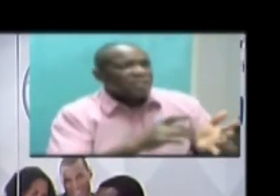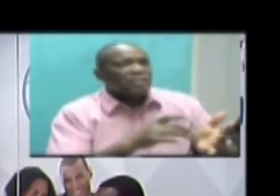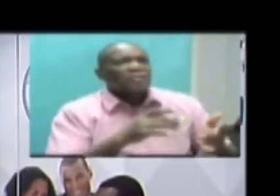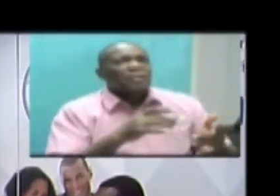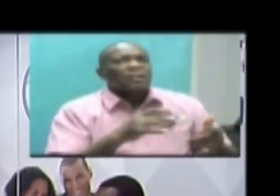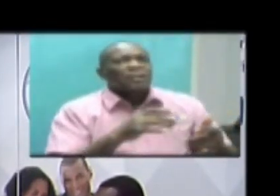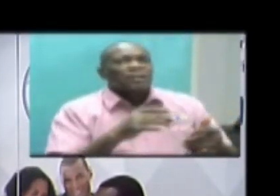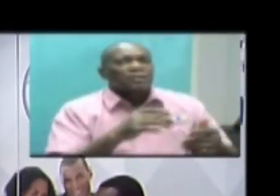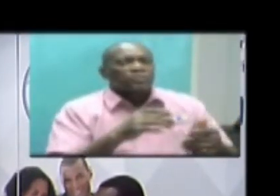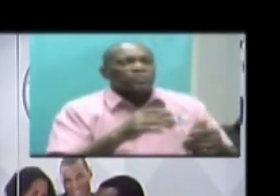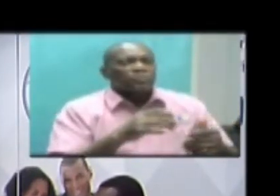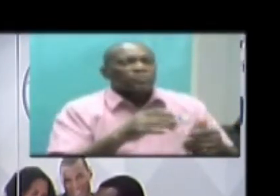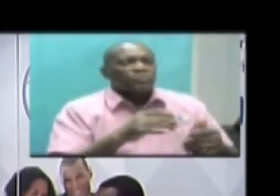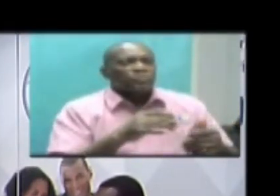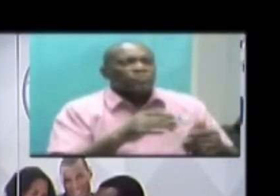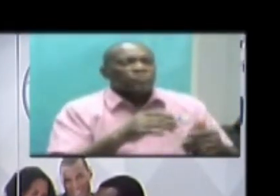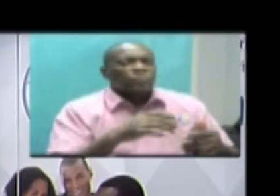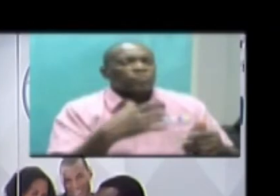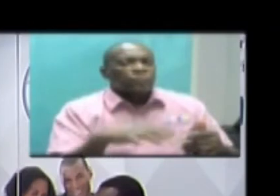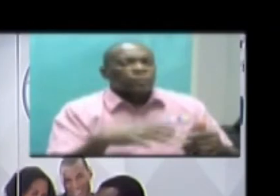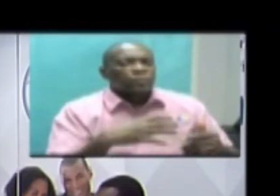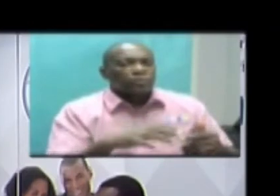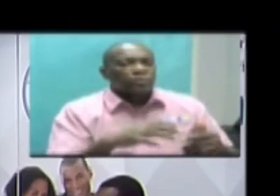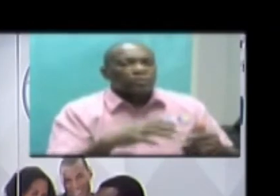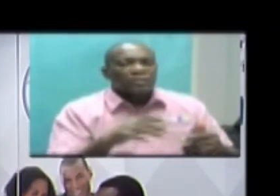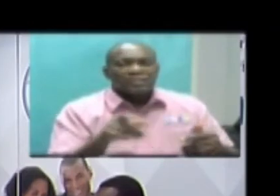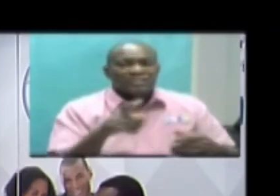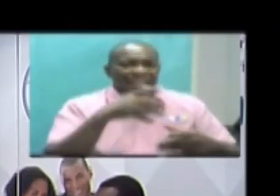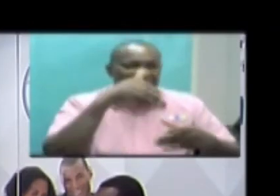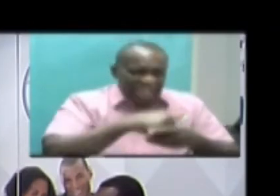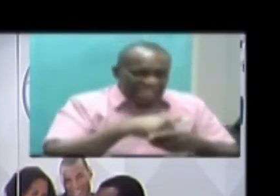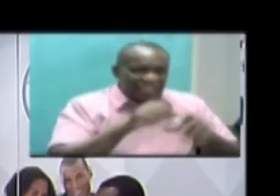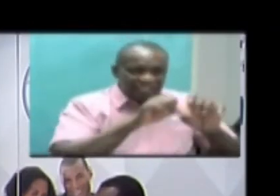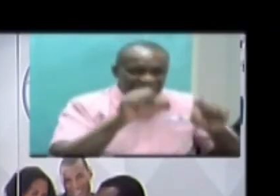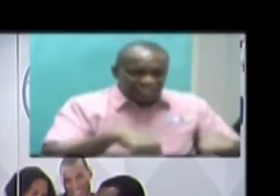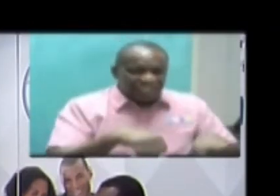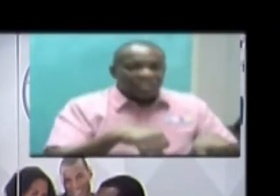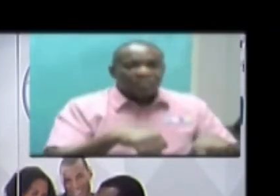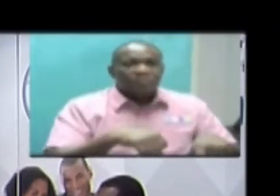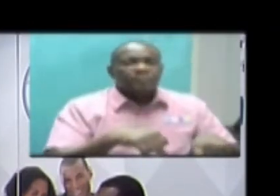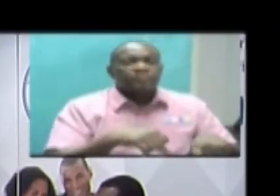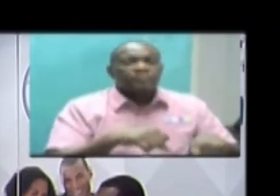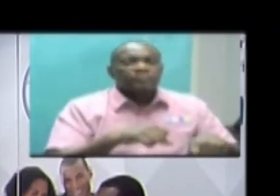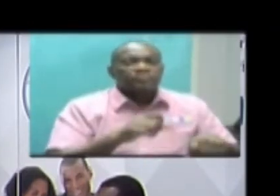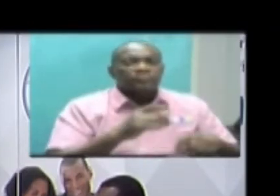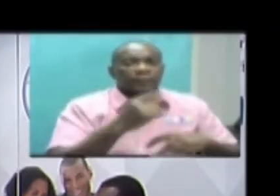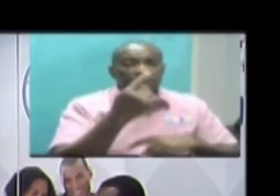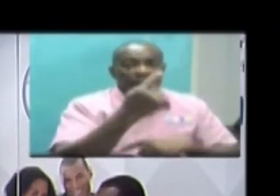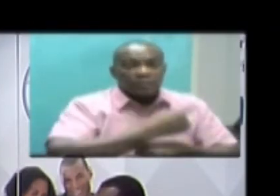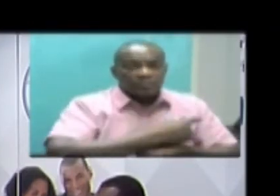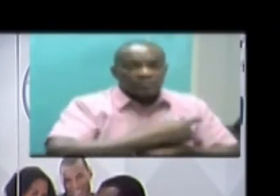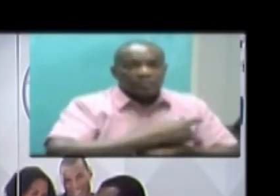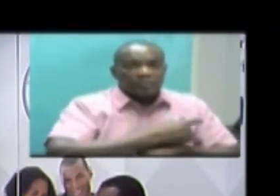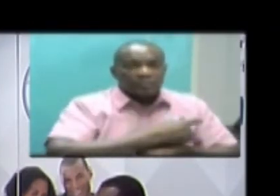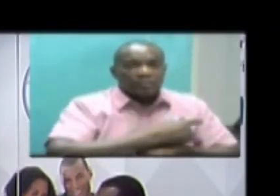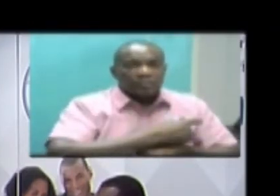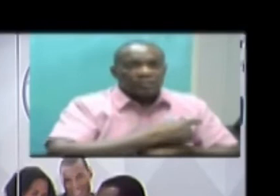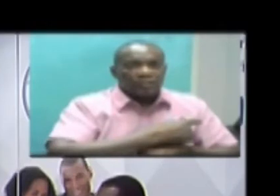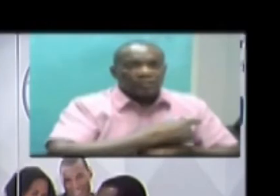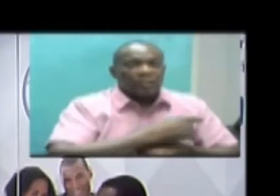everything. It is in our system all now. Today it went into my wife's